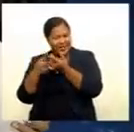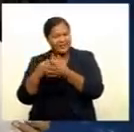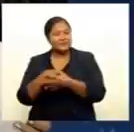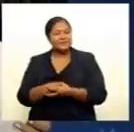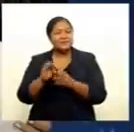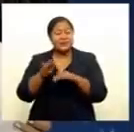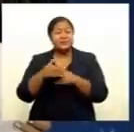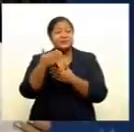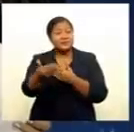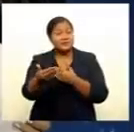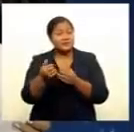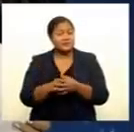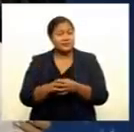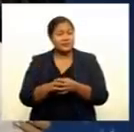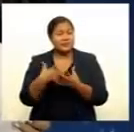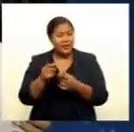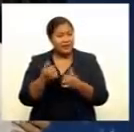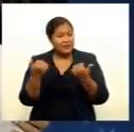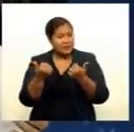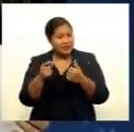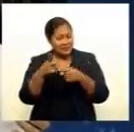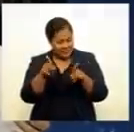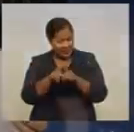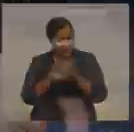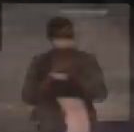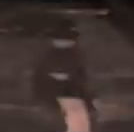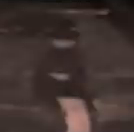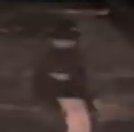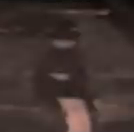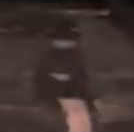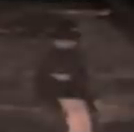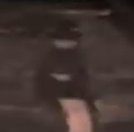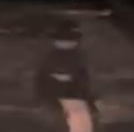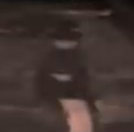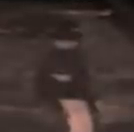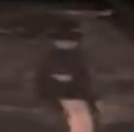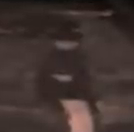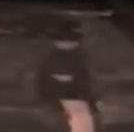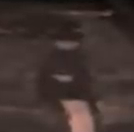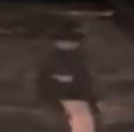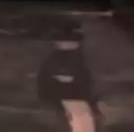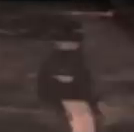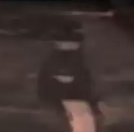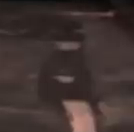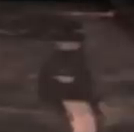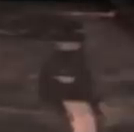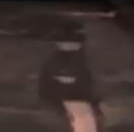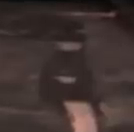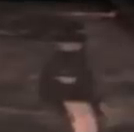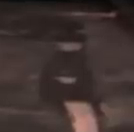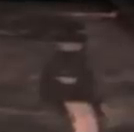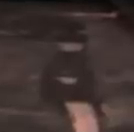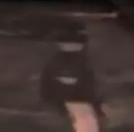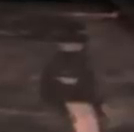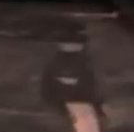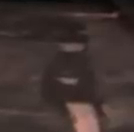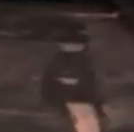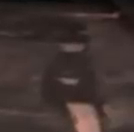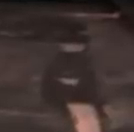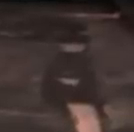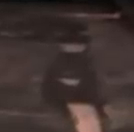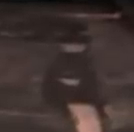further ahead, expect much of the similar conditions. Our shot of the day was captured in Lami by Venina Rakautonga.